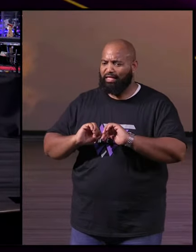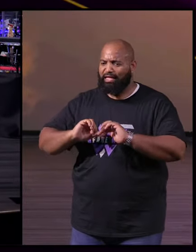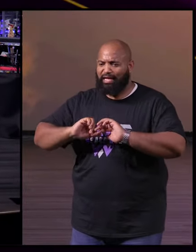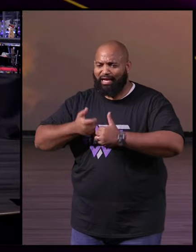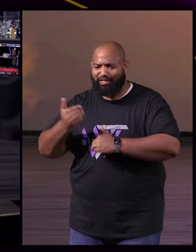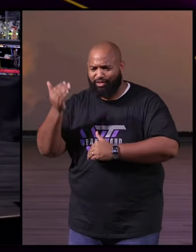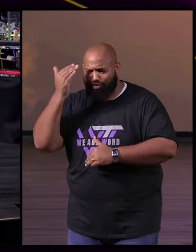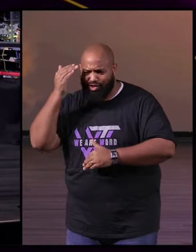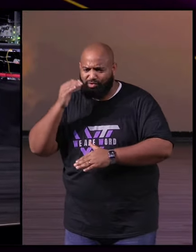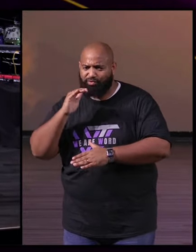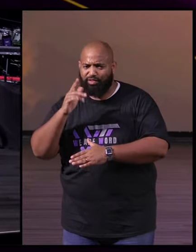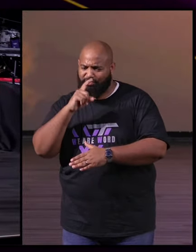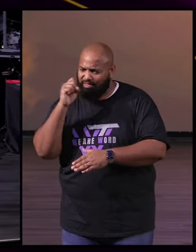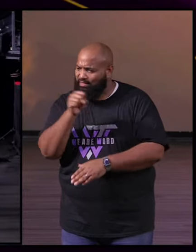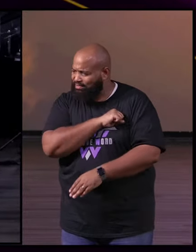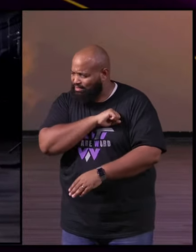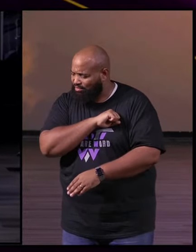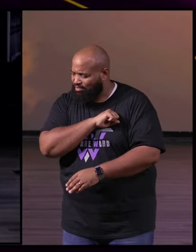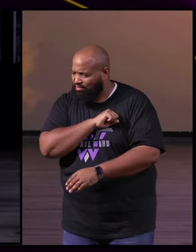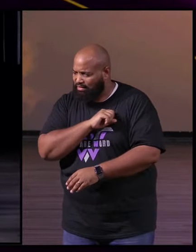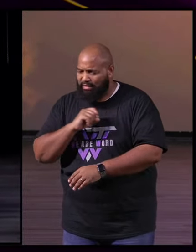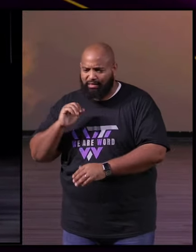Sarah?